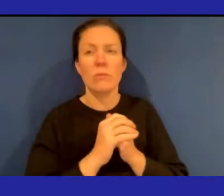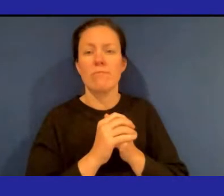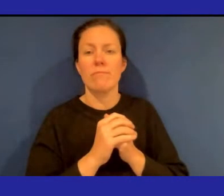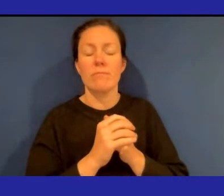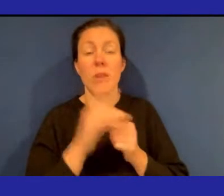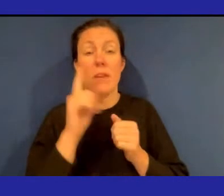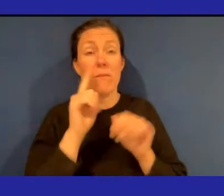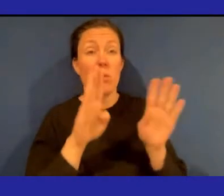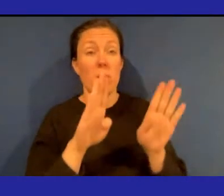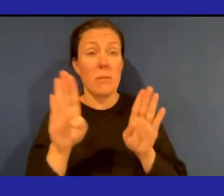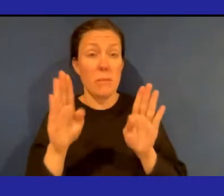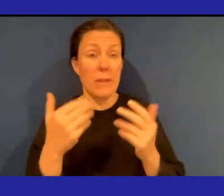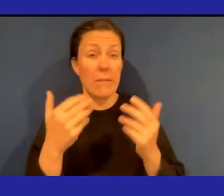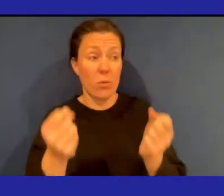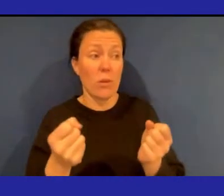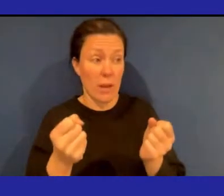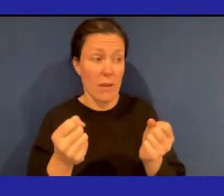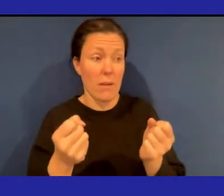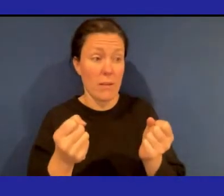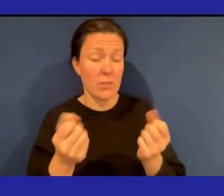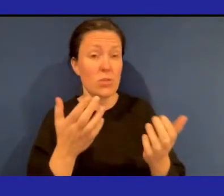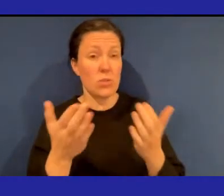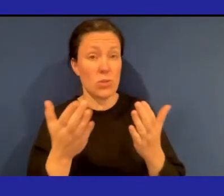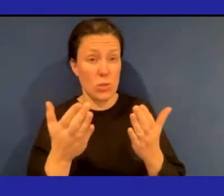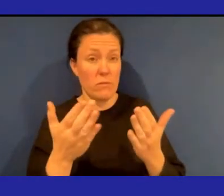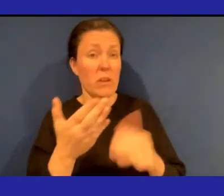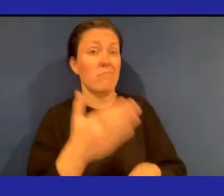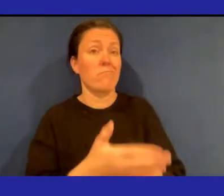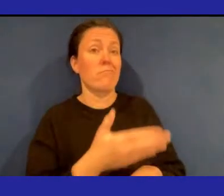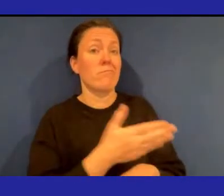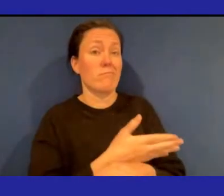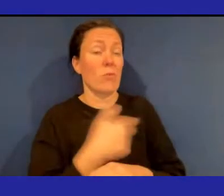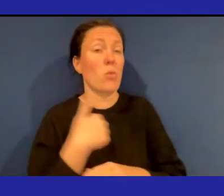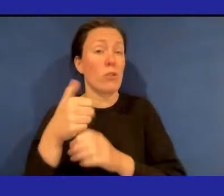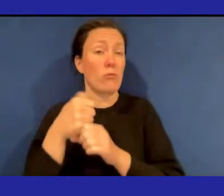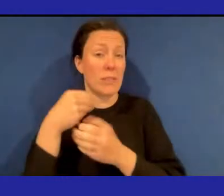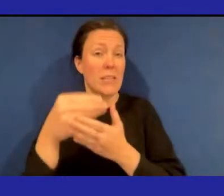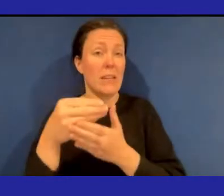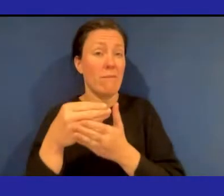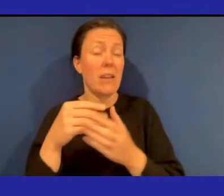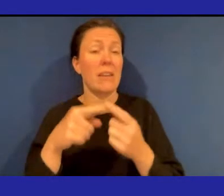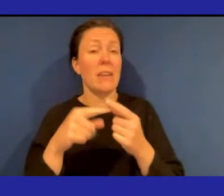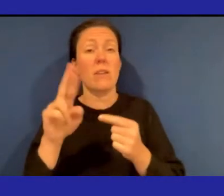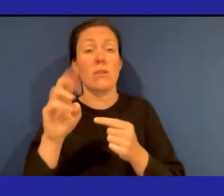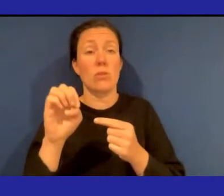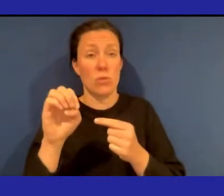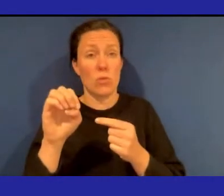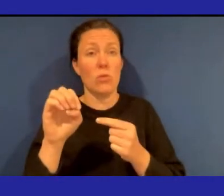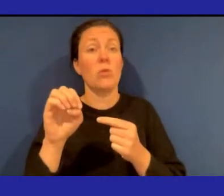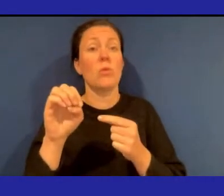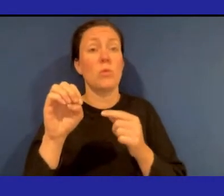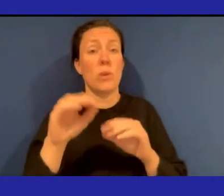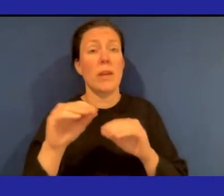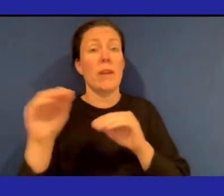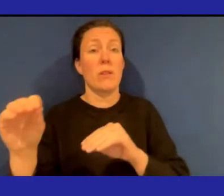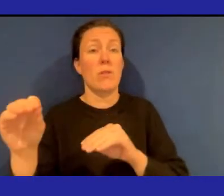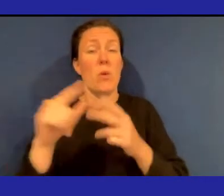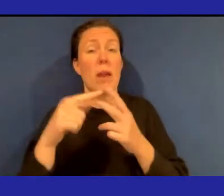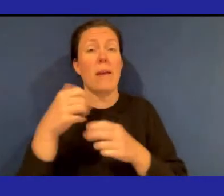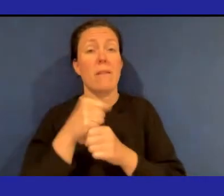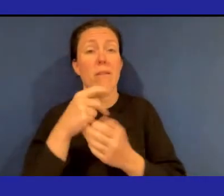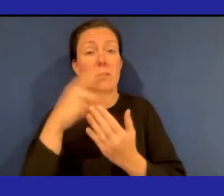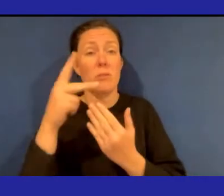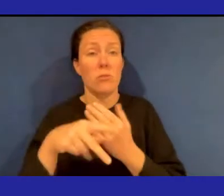health services, we secured funding to relocate and consolidate our programs into the